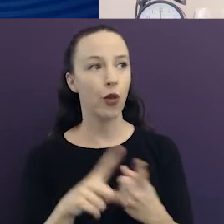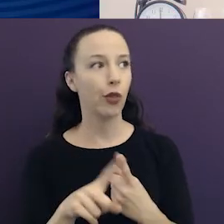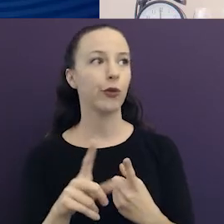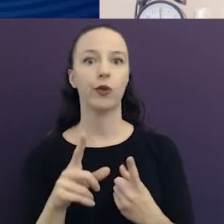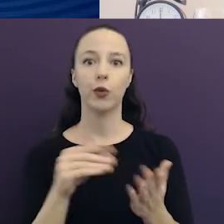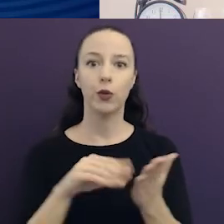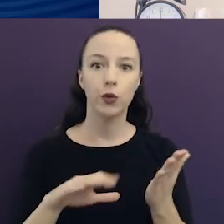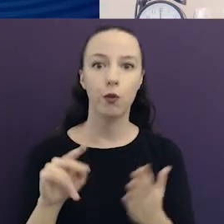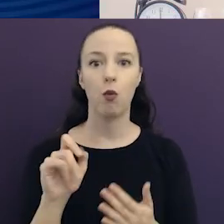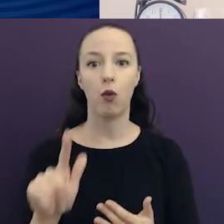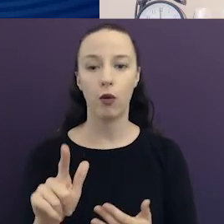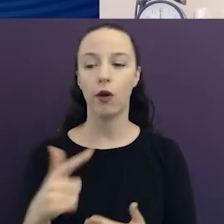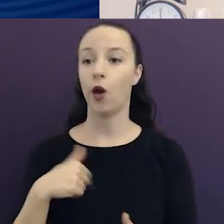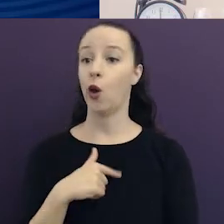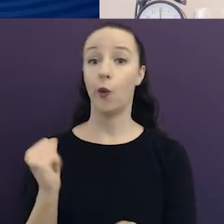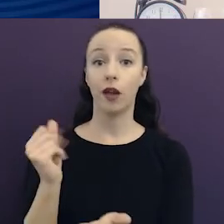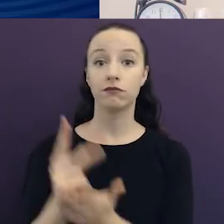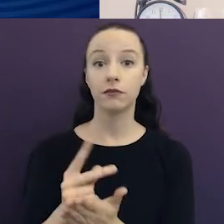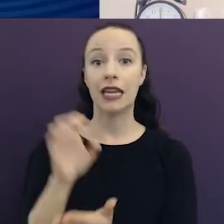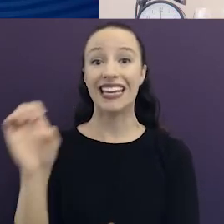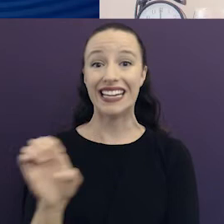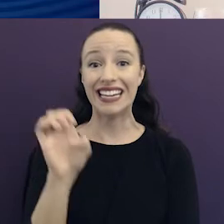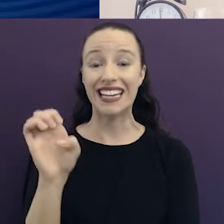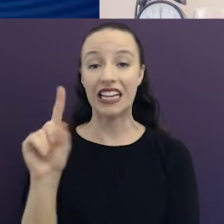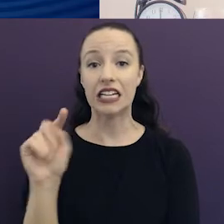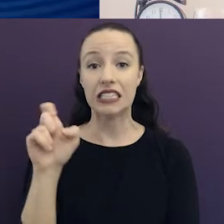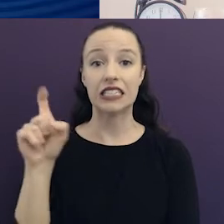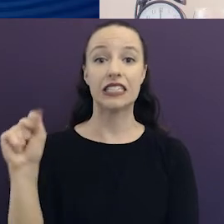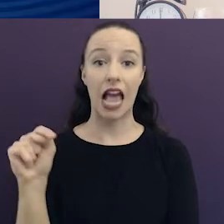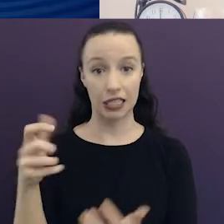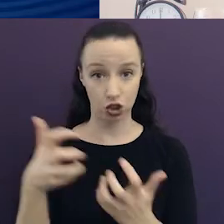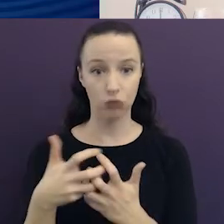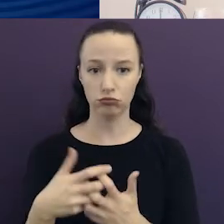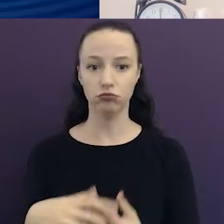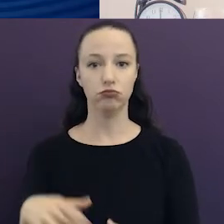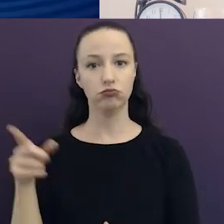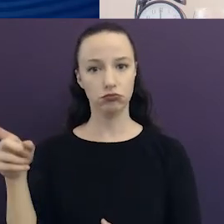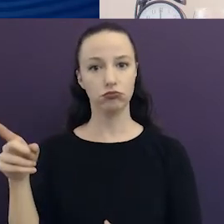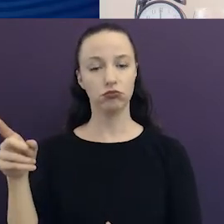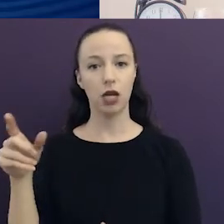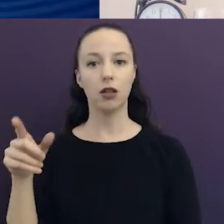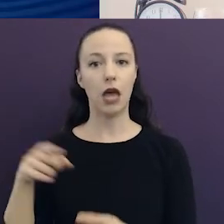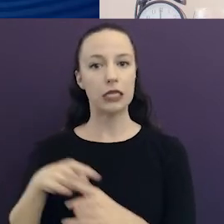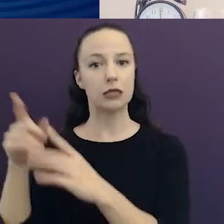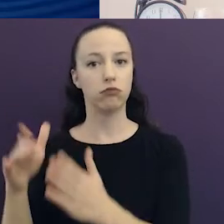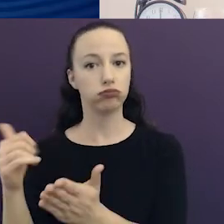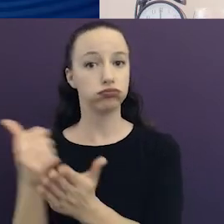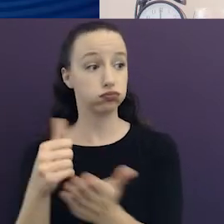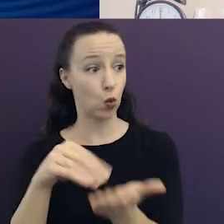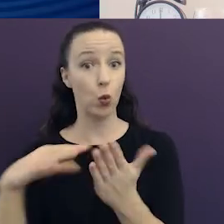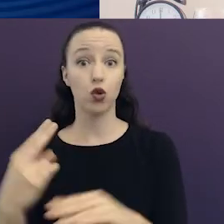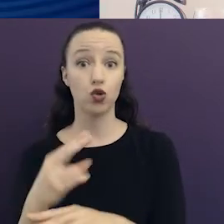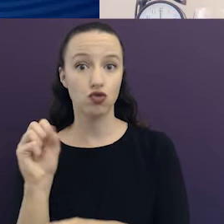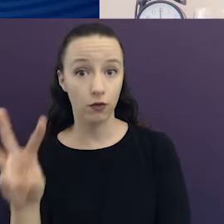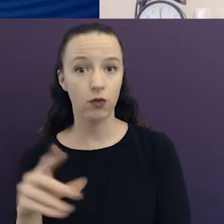portal, and we authorize e-text accommodations for students, and he just helps students figure out how to use their software. And